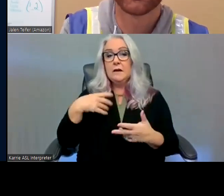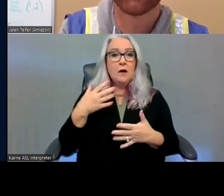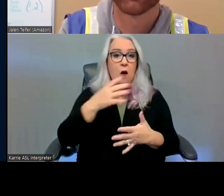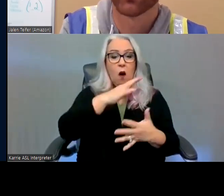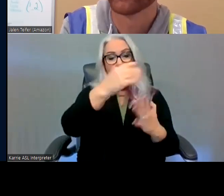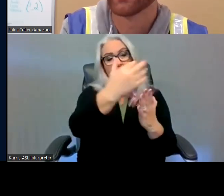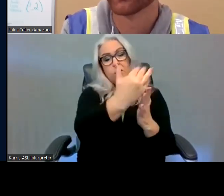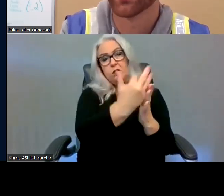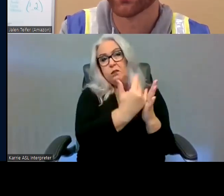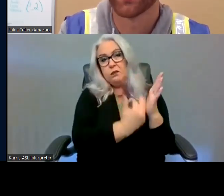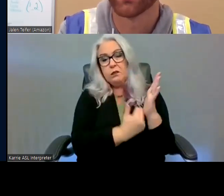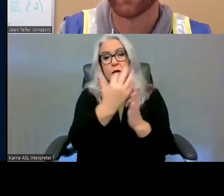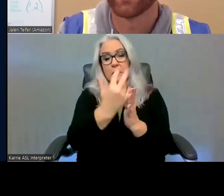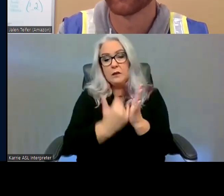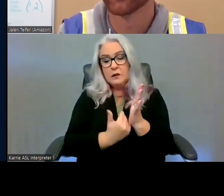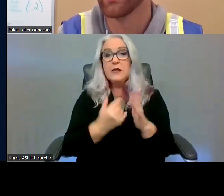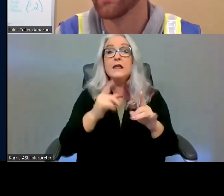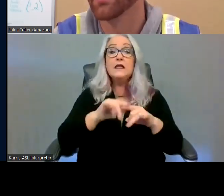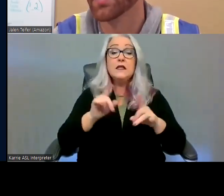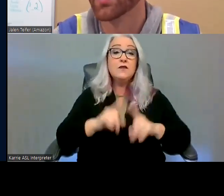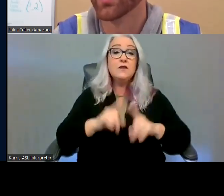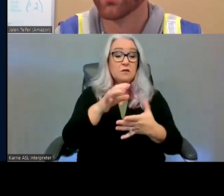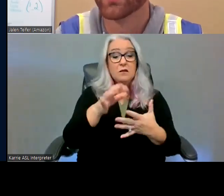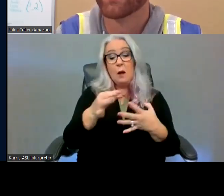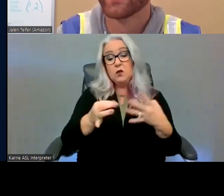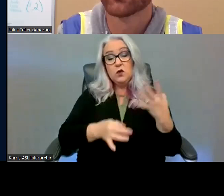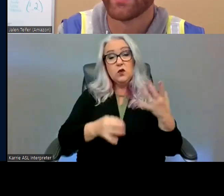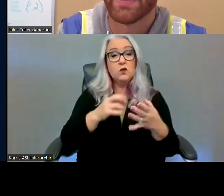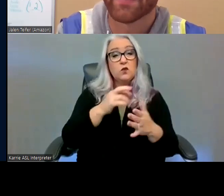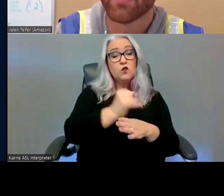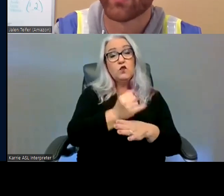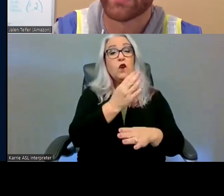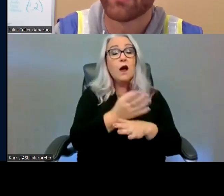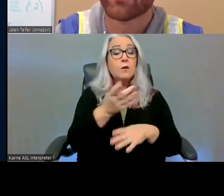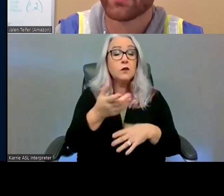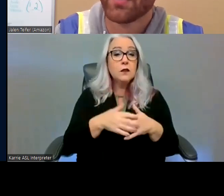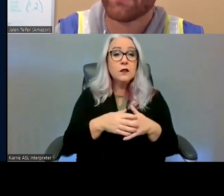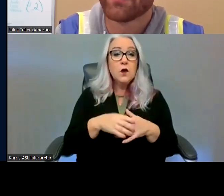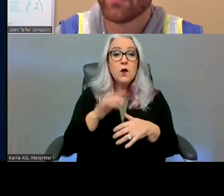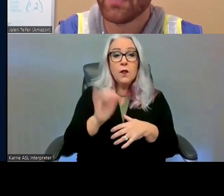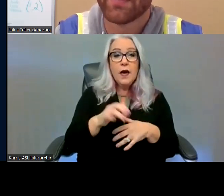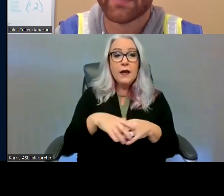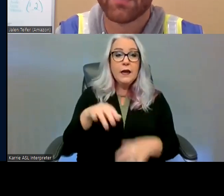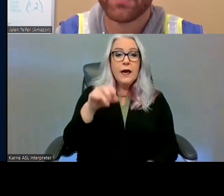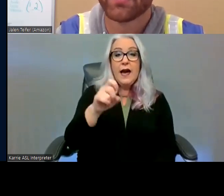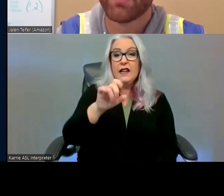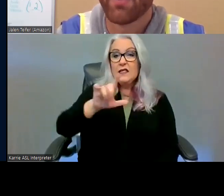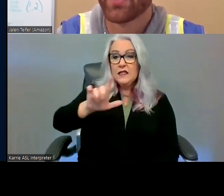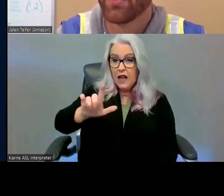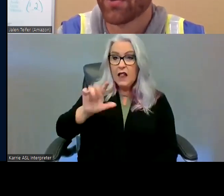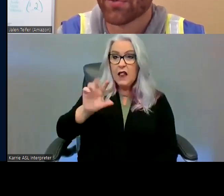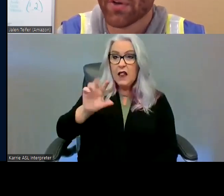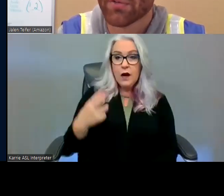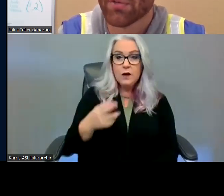all the different roles that I was talking about on that first slide that we were going over. So the XL warehouse facility, that's going to be your